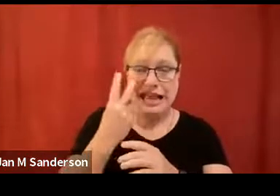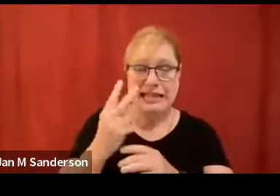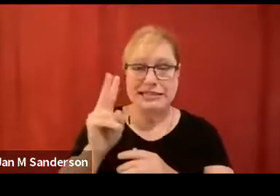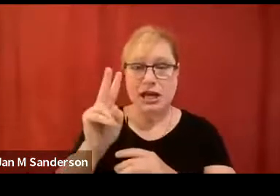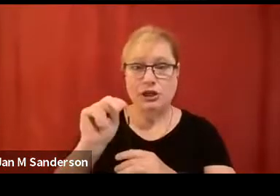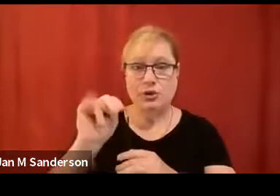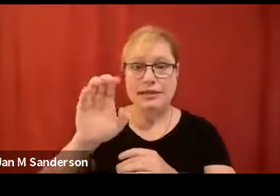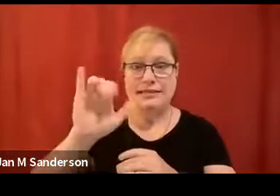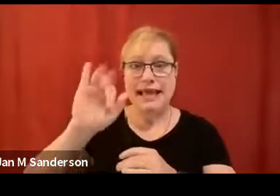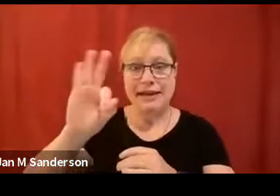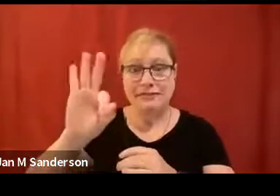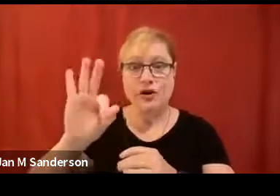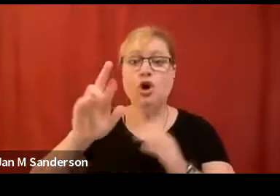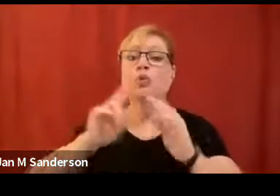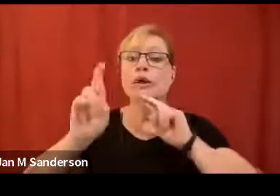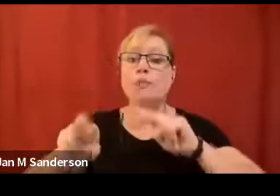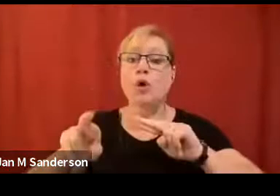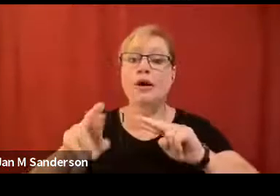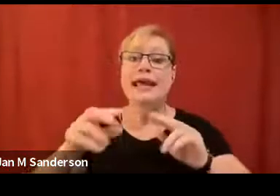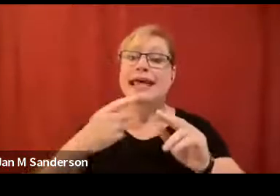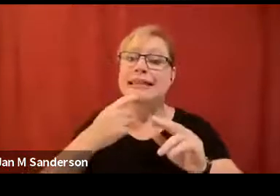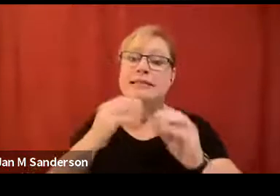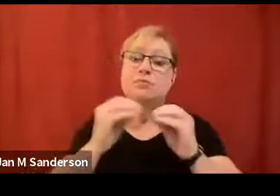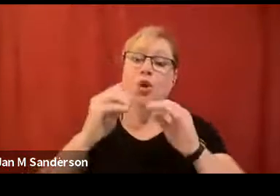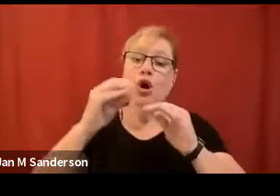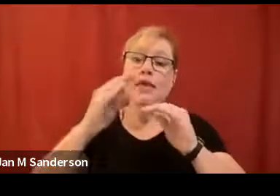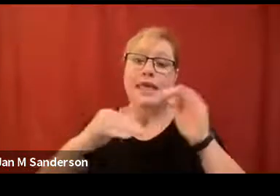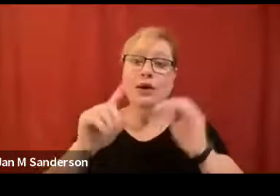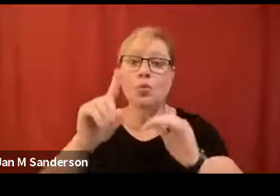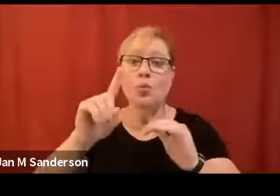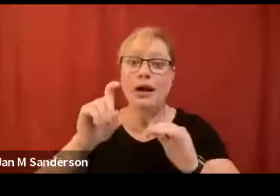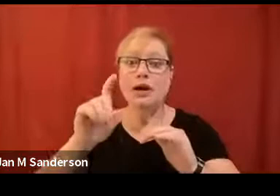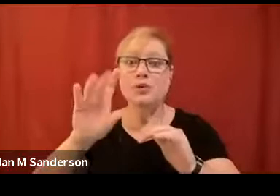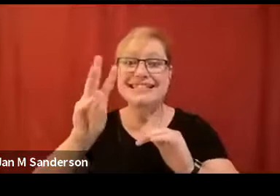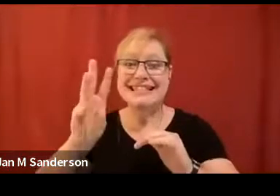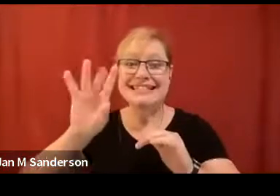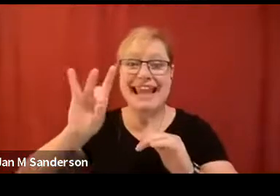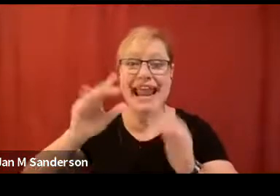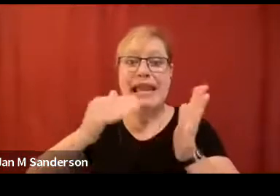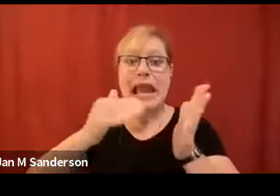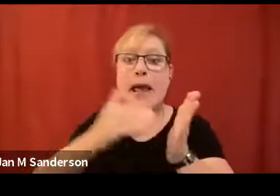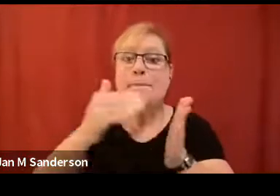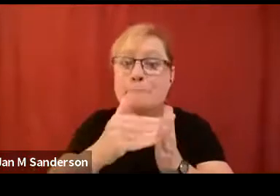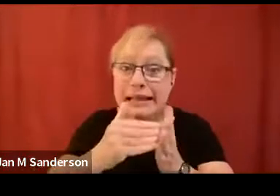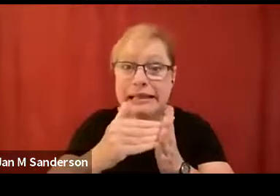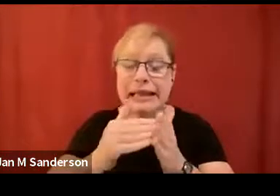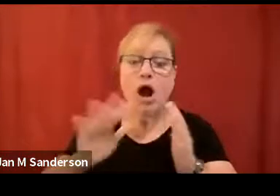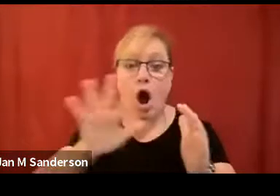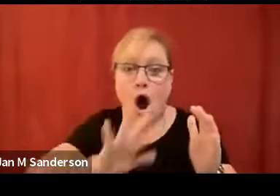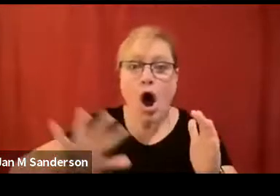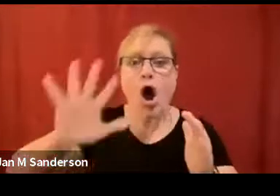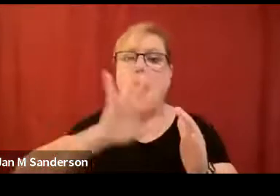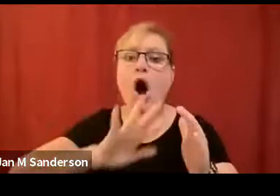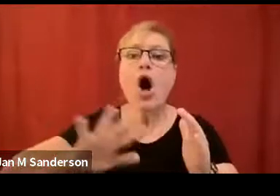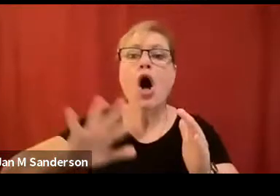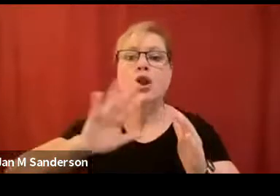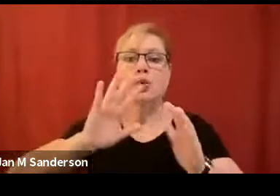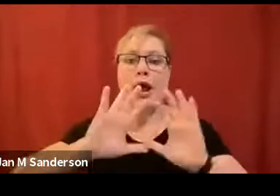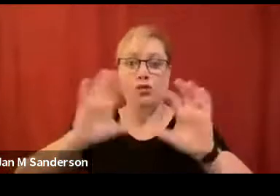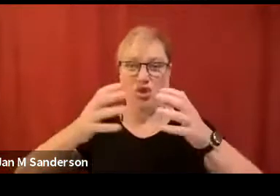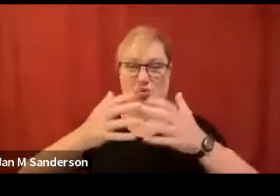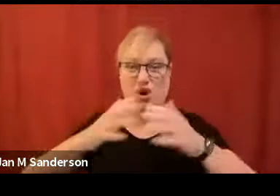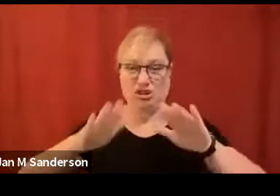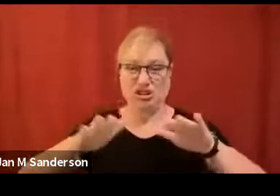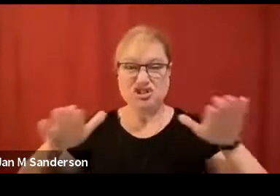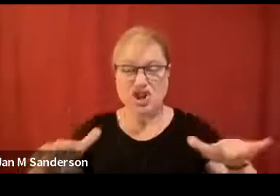out recently that says that more than 168 million children around the world have been out of school. Their schools have been